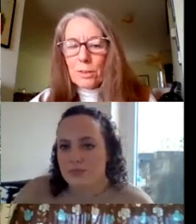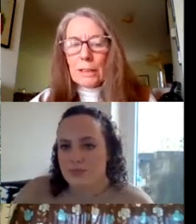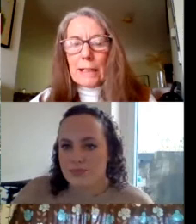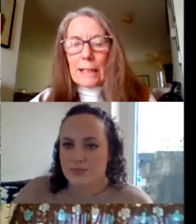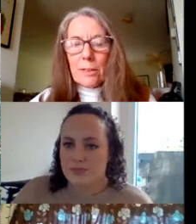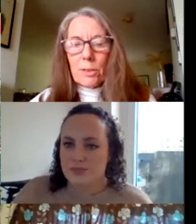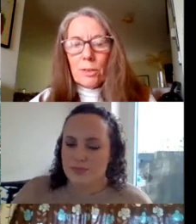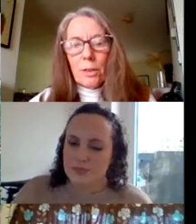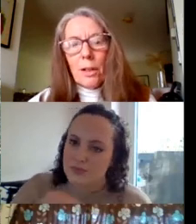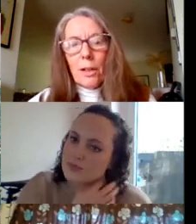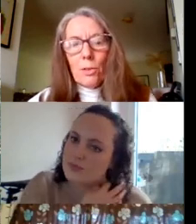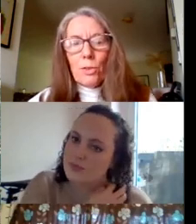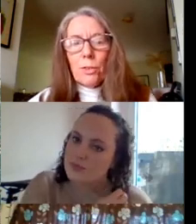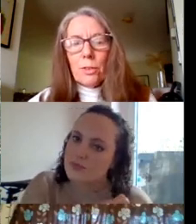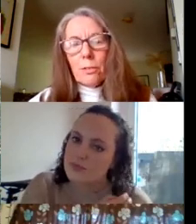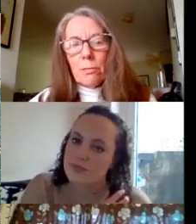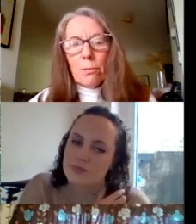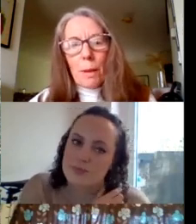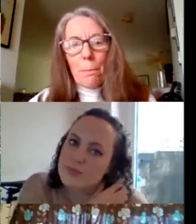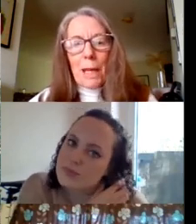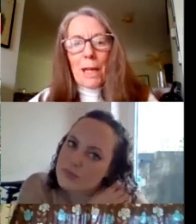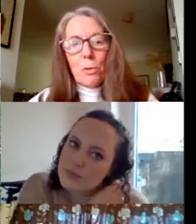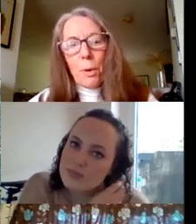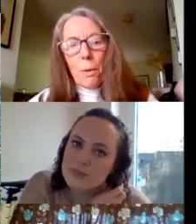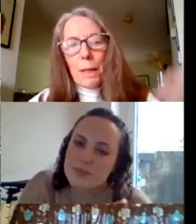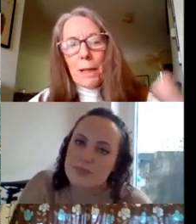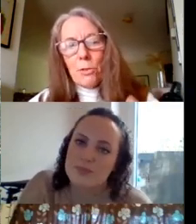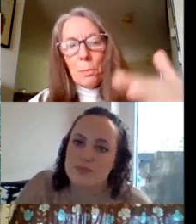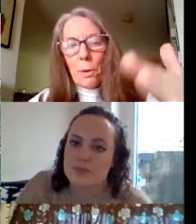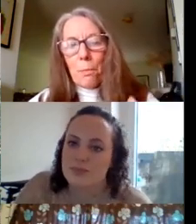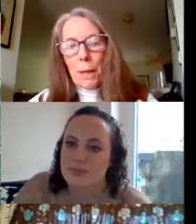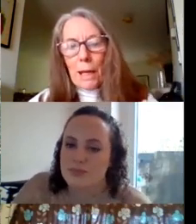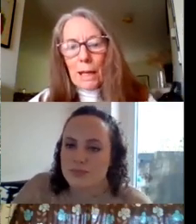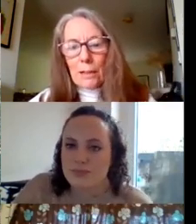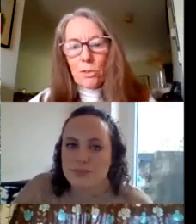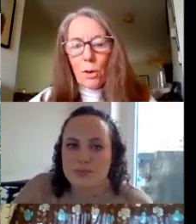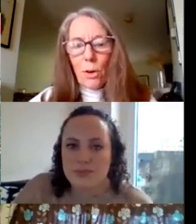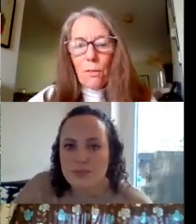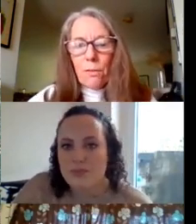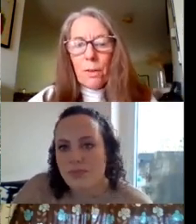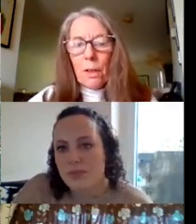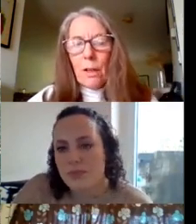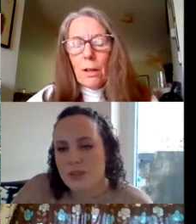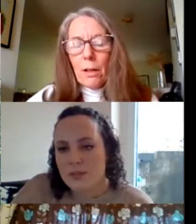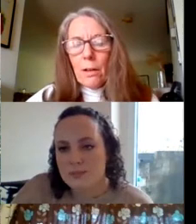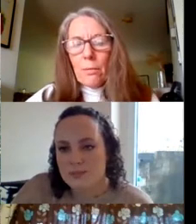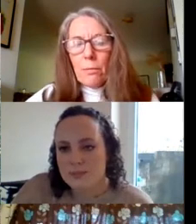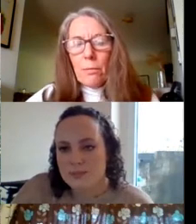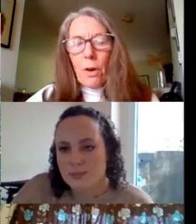it's just page upon page upon page of